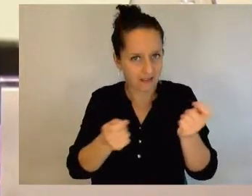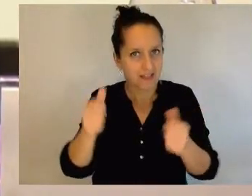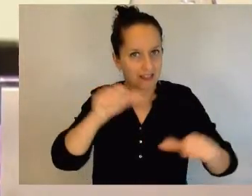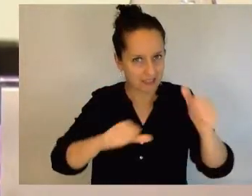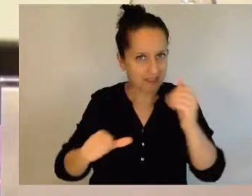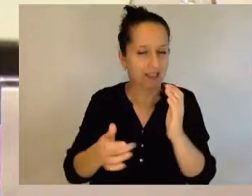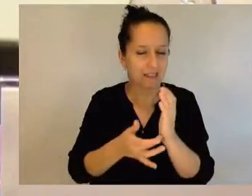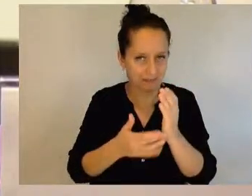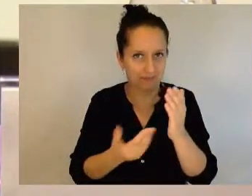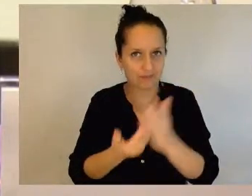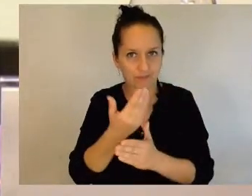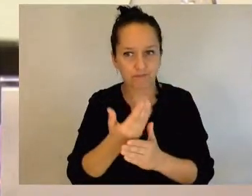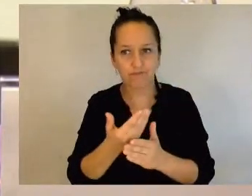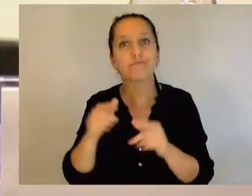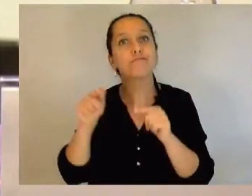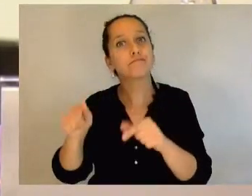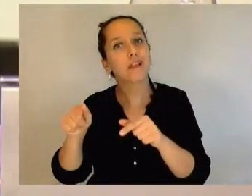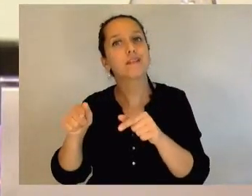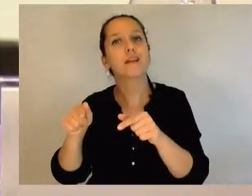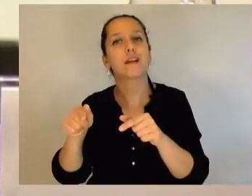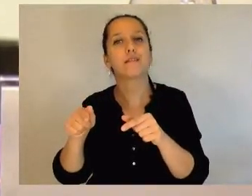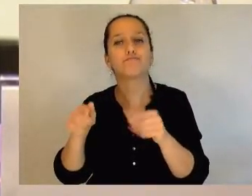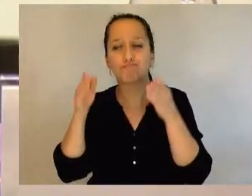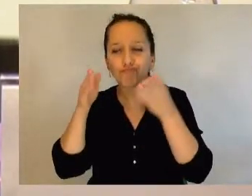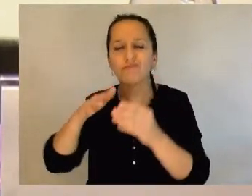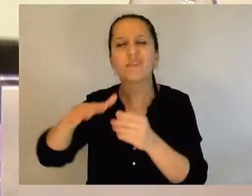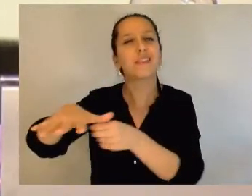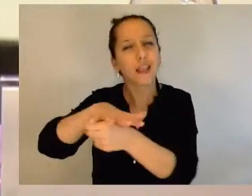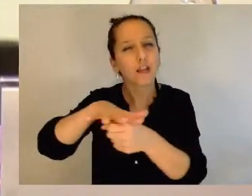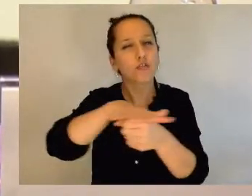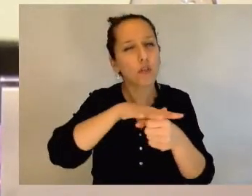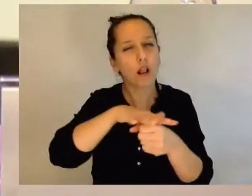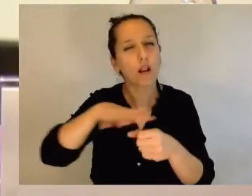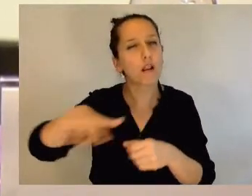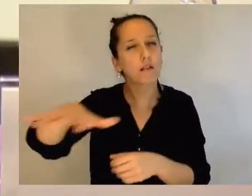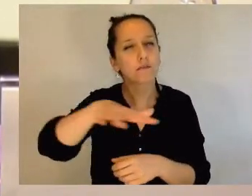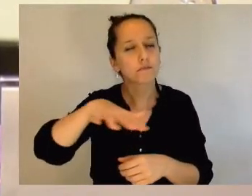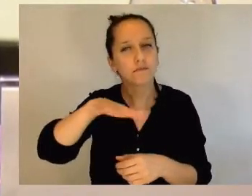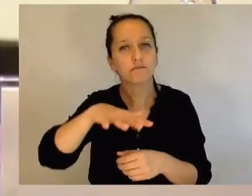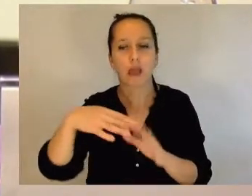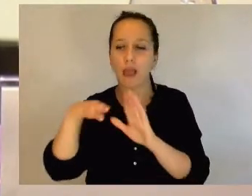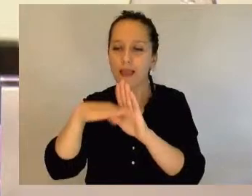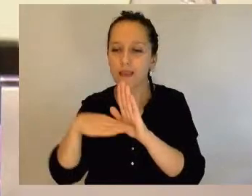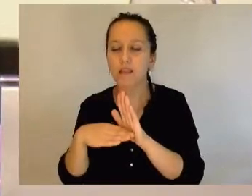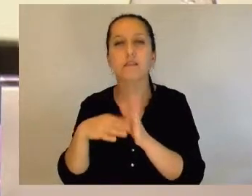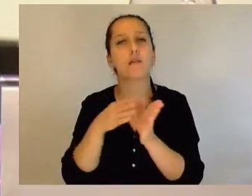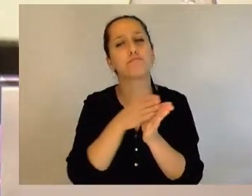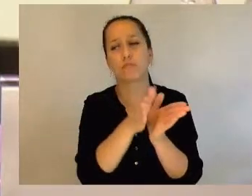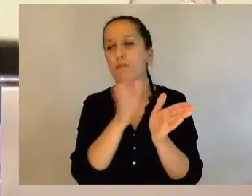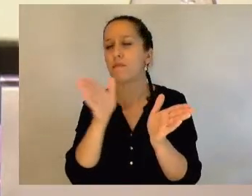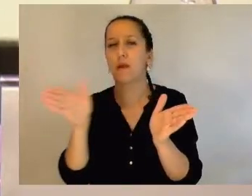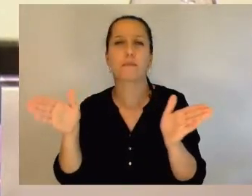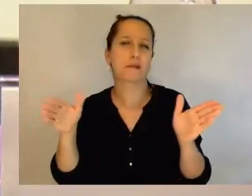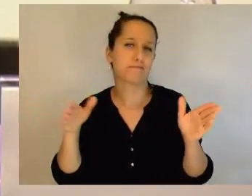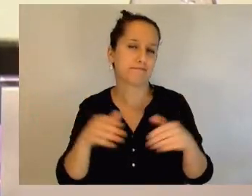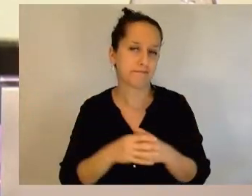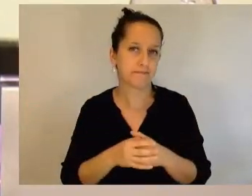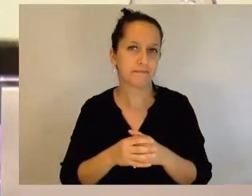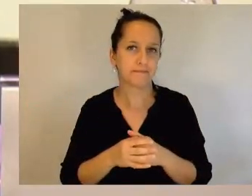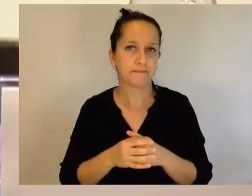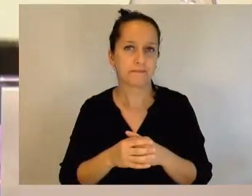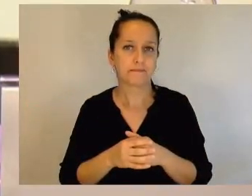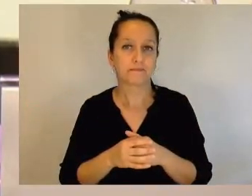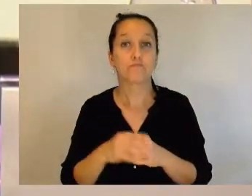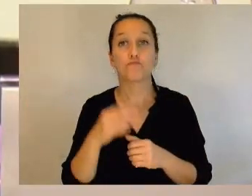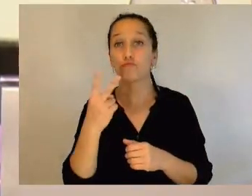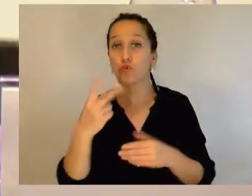innovation, science, technology, and innovation, and territorial approach, and the strategic sectoral agendas. The debates